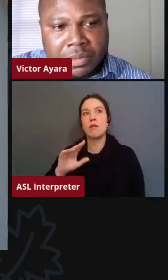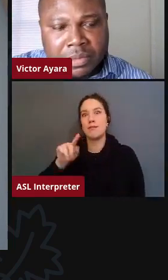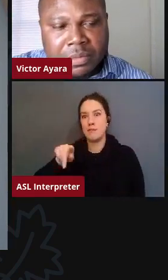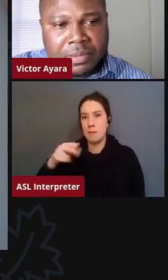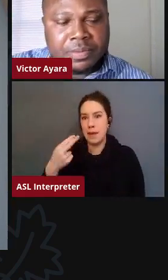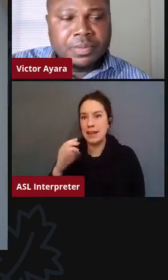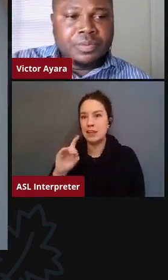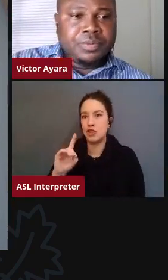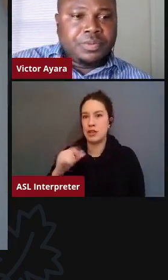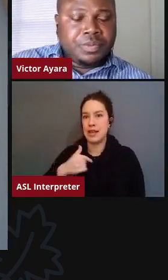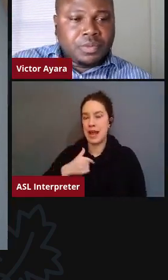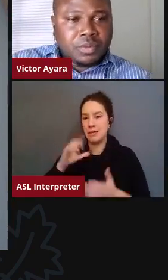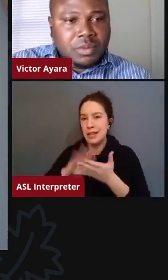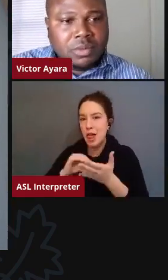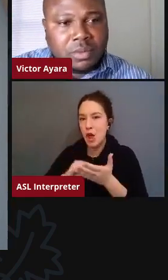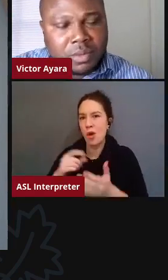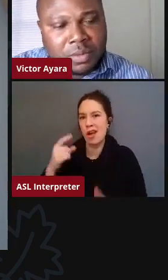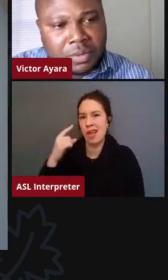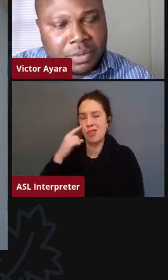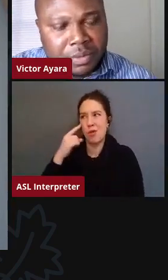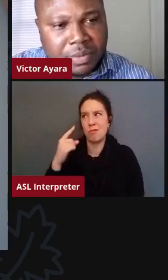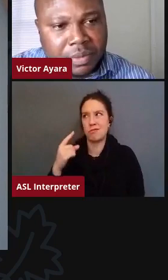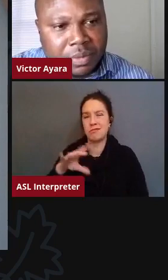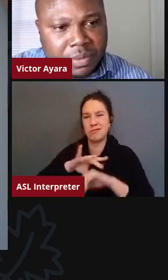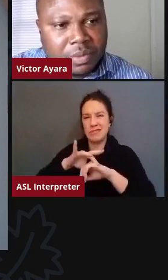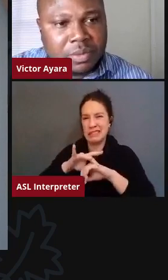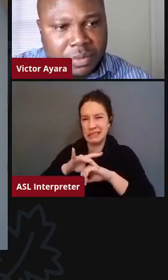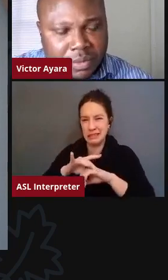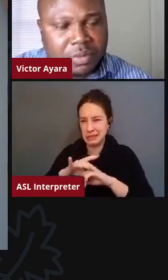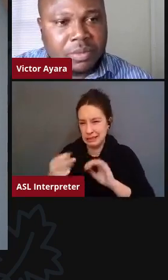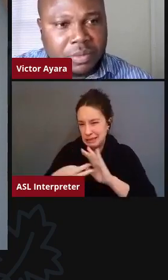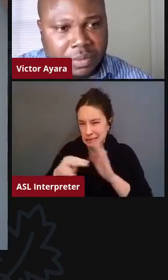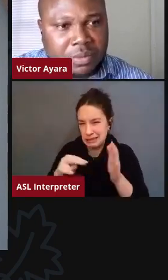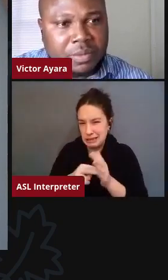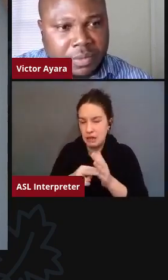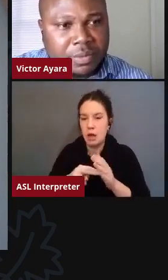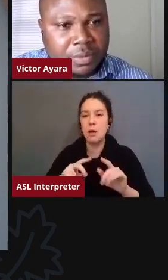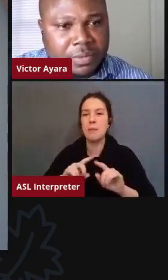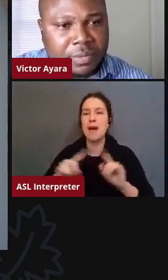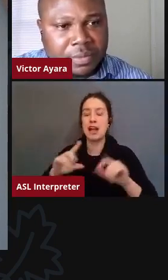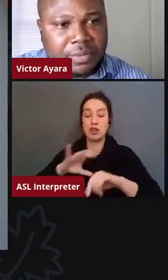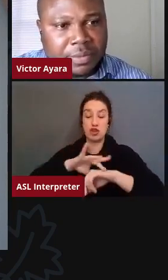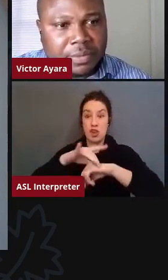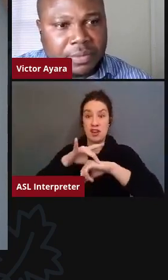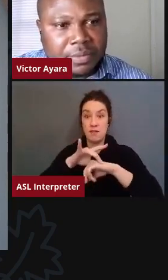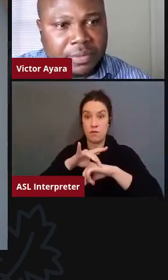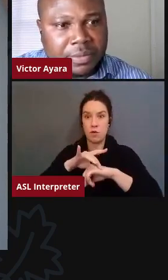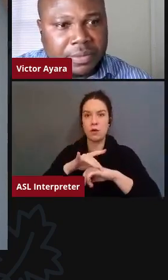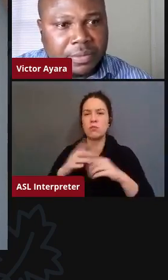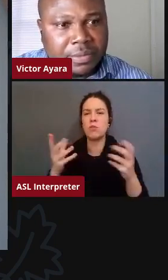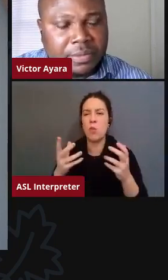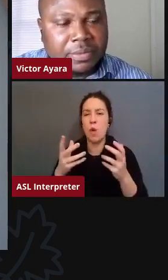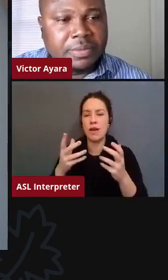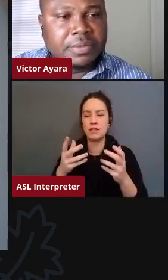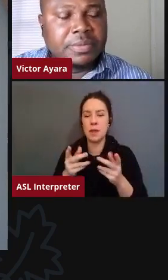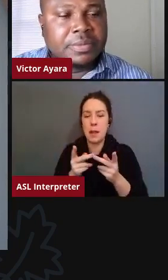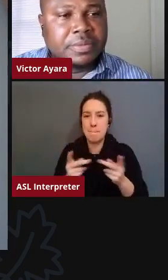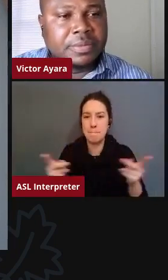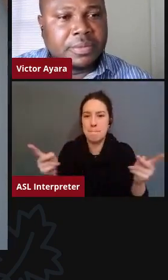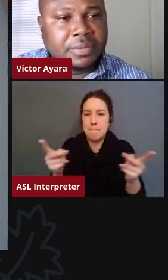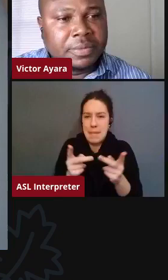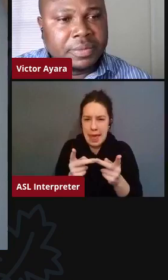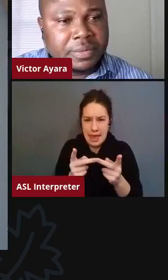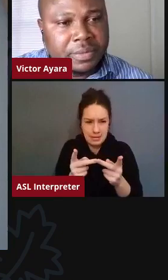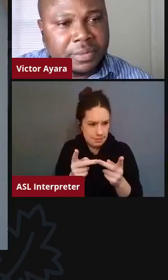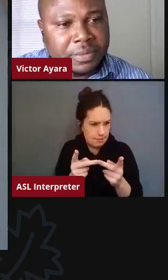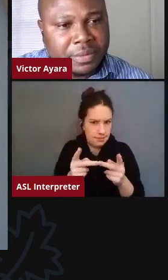what geography was, but geography is understanding how place and what does place mean. There's people that study more mathematical